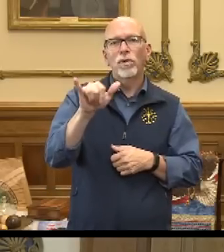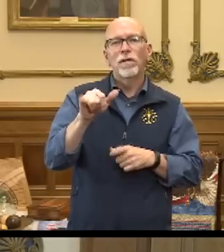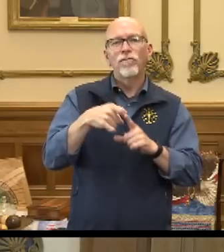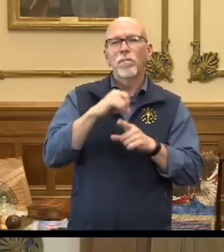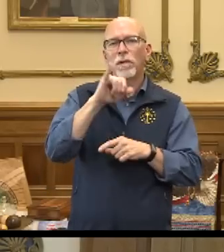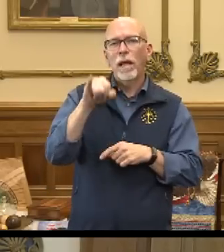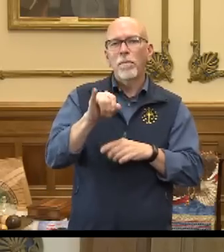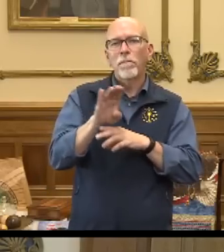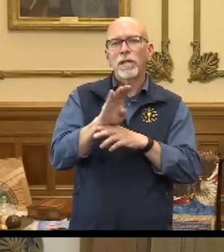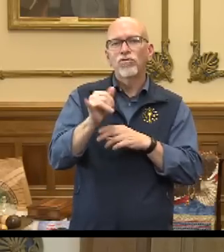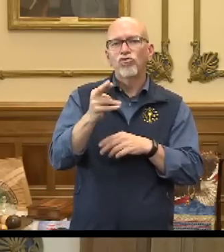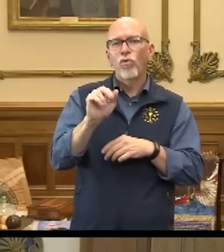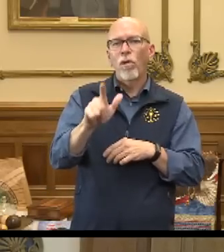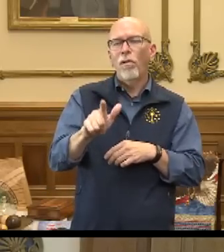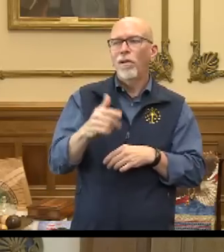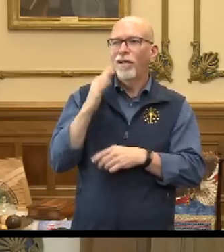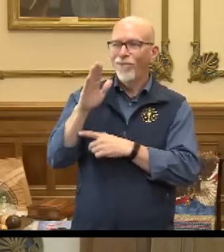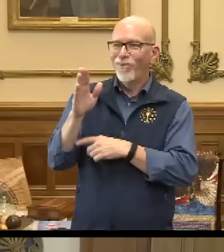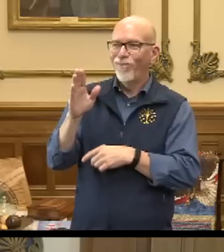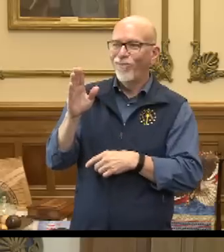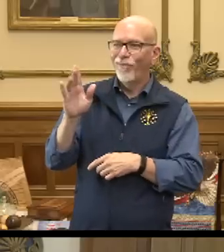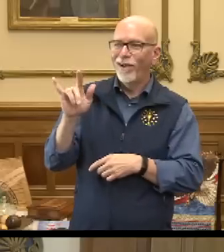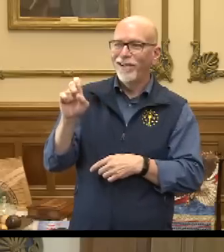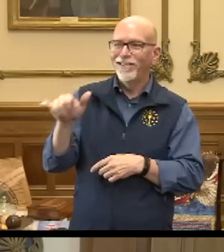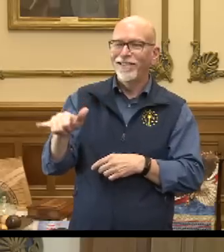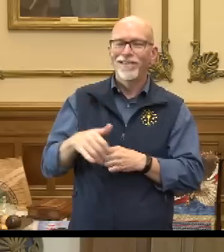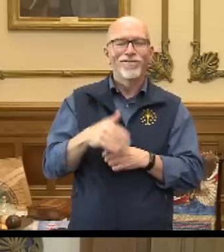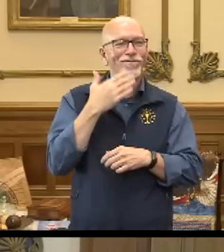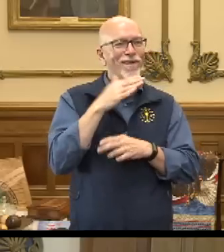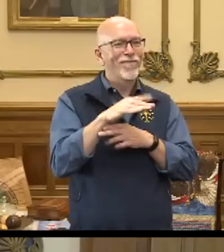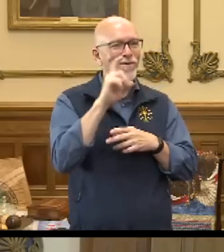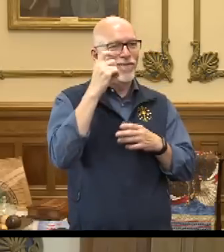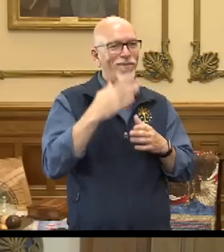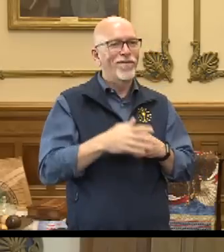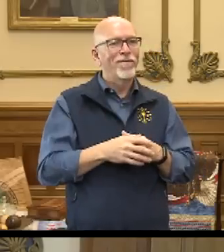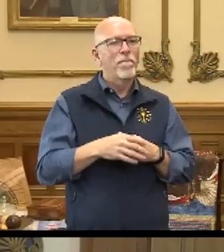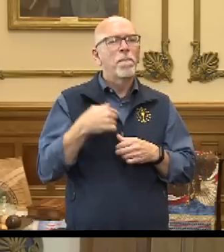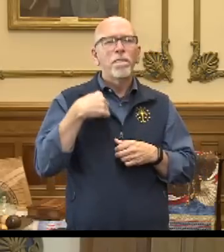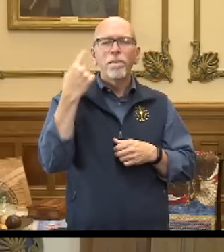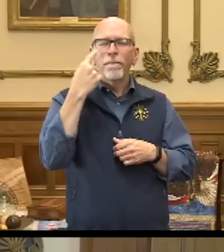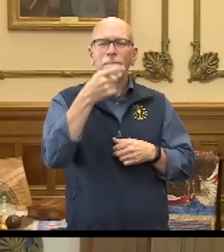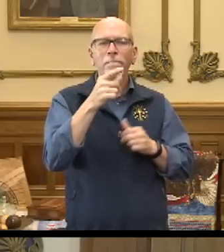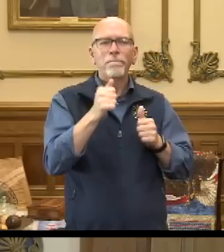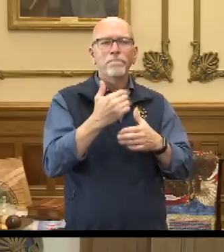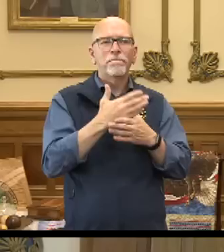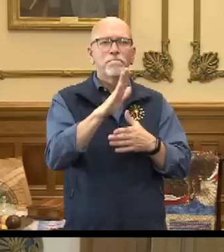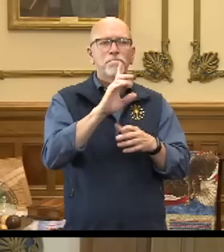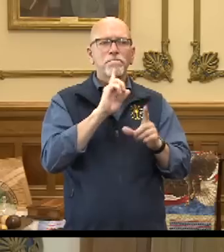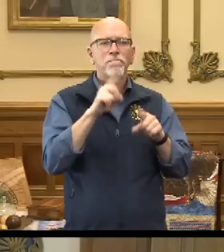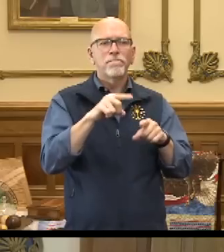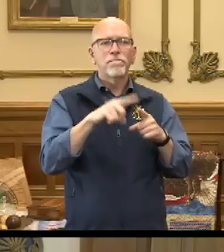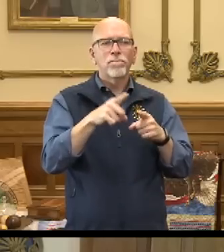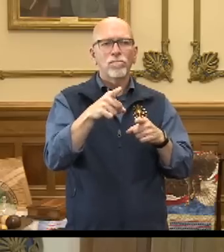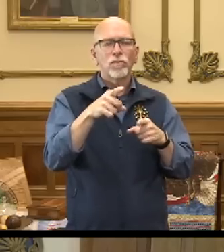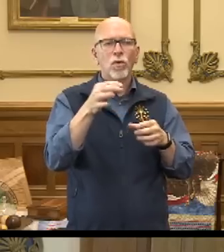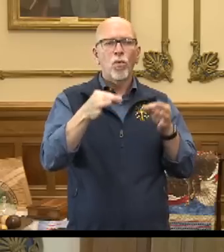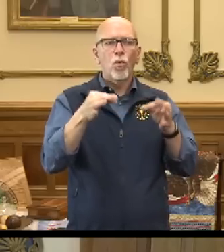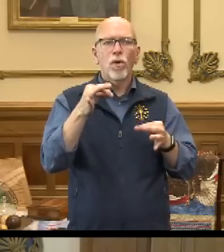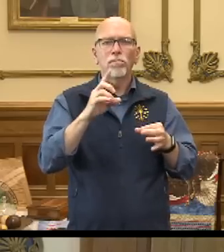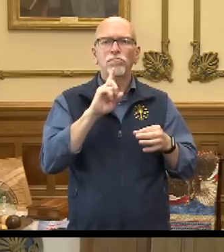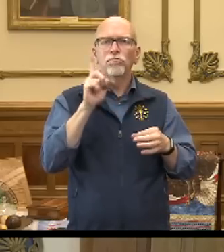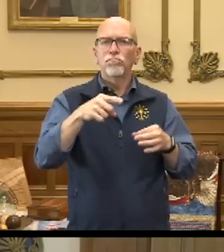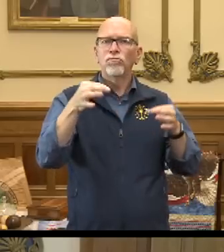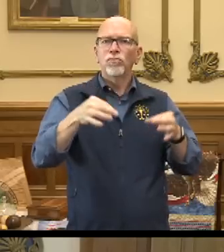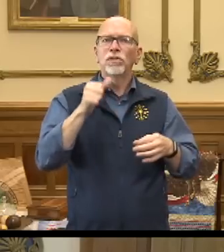Journal. Afternoon, Lindsay. Good afternoon, Governor. Was wondering if you could share your reaction to the court ruling from yesterday